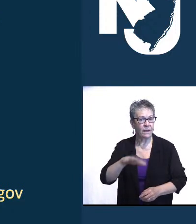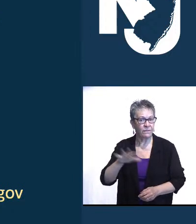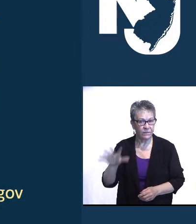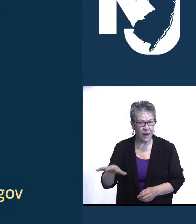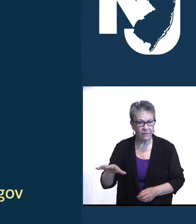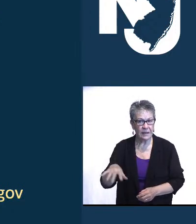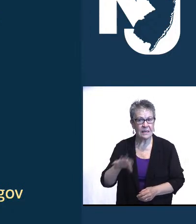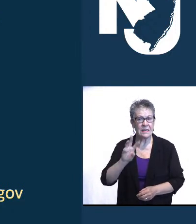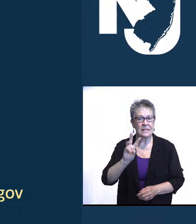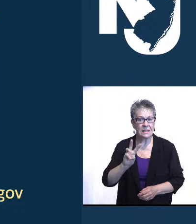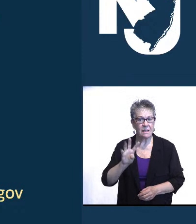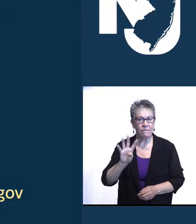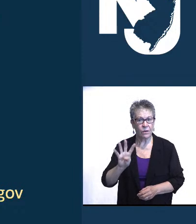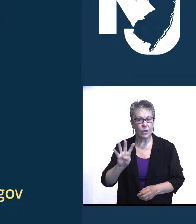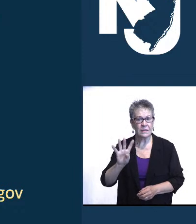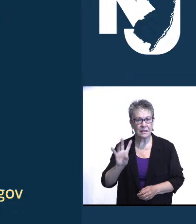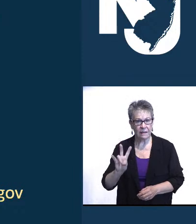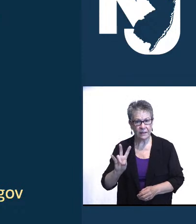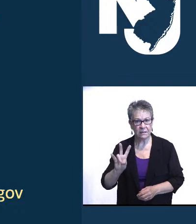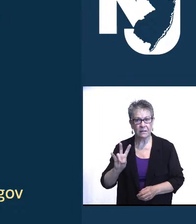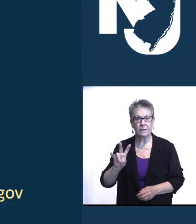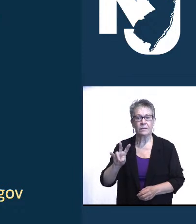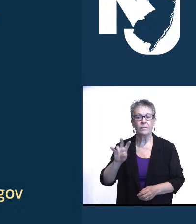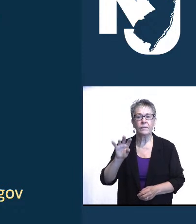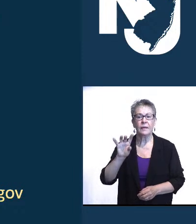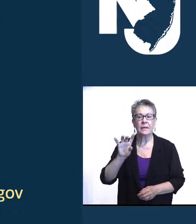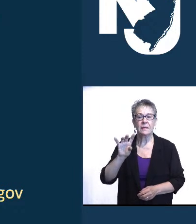855-647-7700. Again,